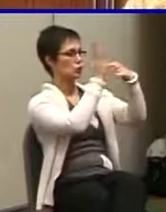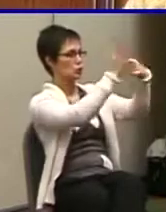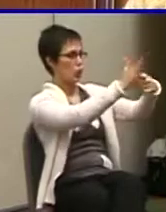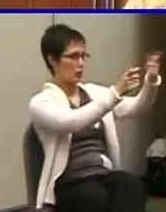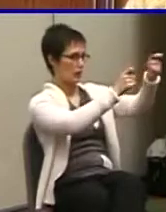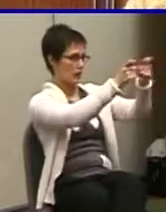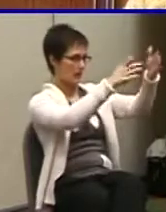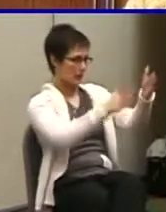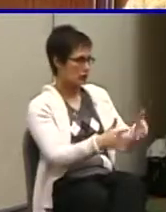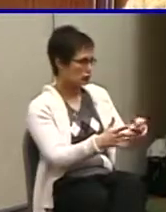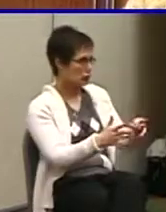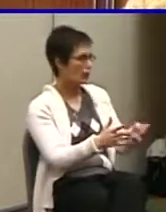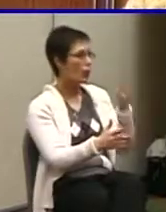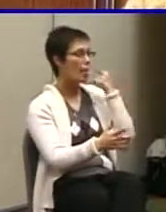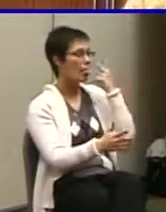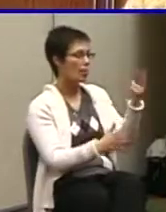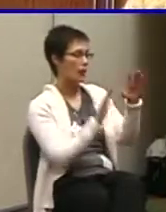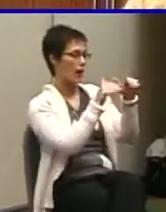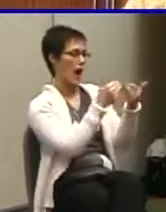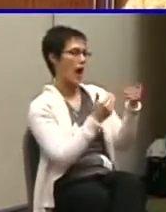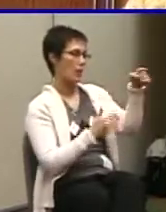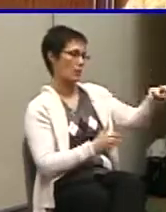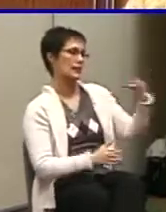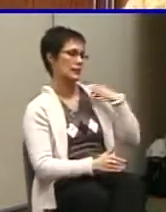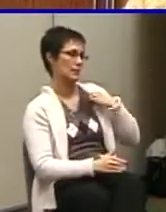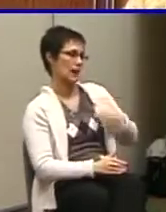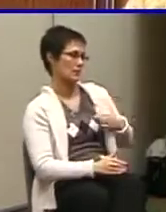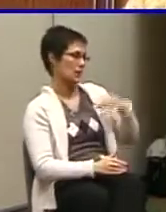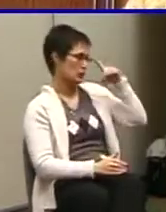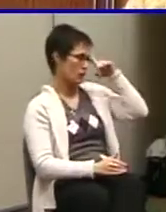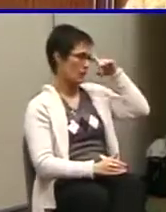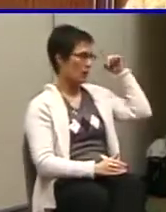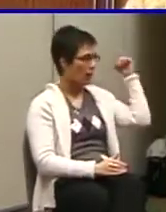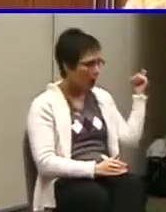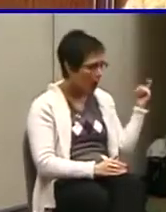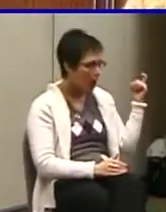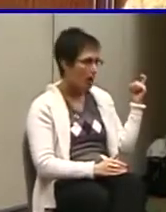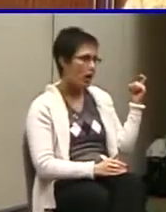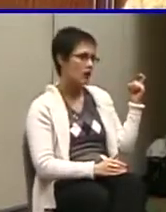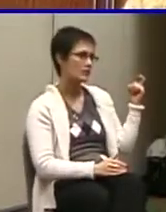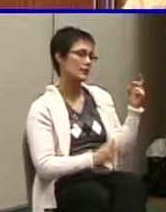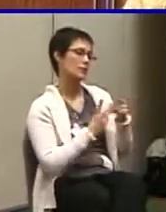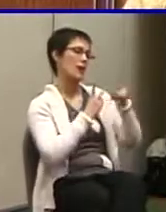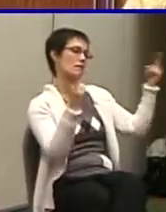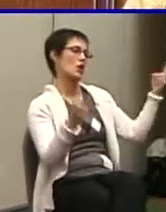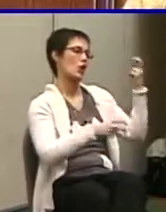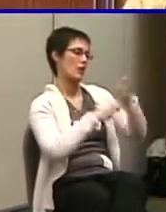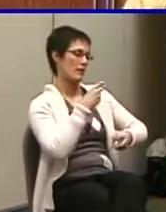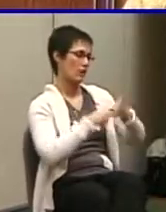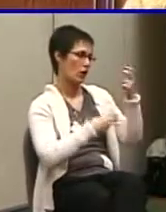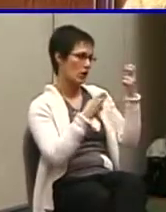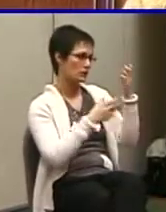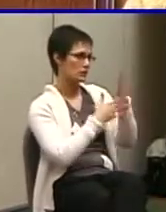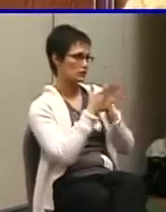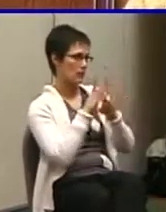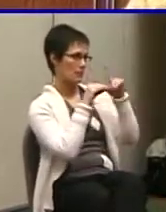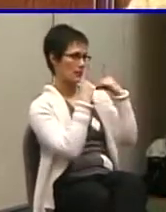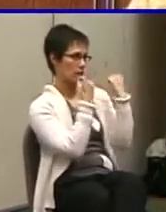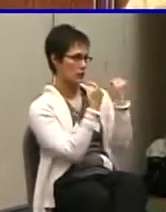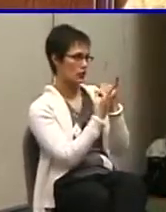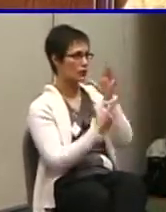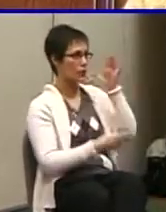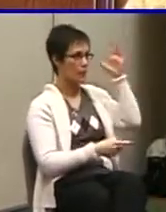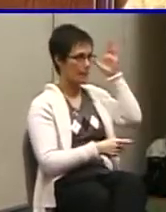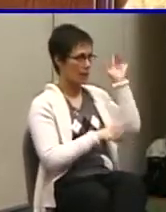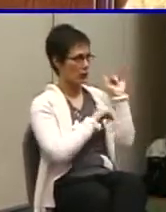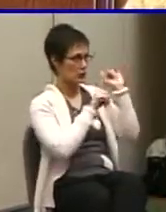administrator, you know, look how this is beneficial, because it's been certainly very difficult in some districts when some parents went to due